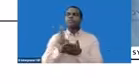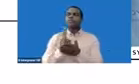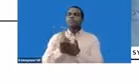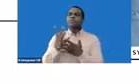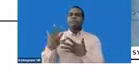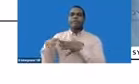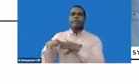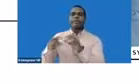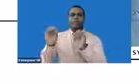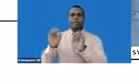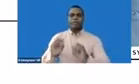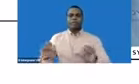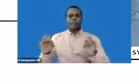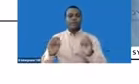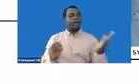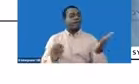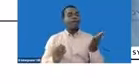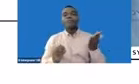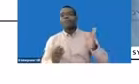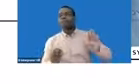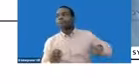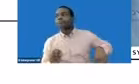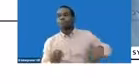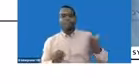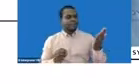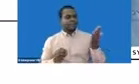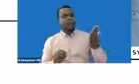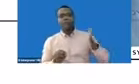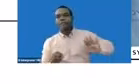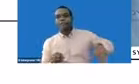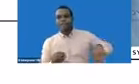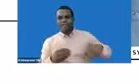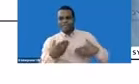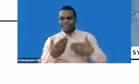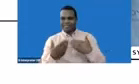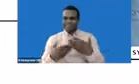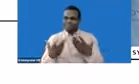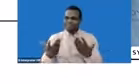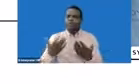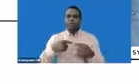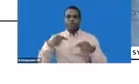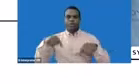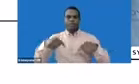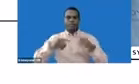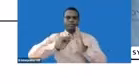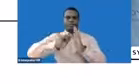about their knowledge and their preferences and actually their motivations when giving feedback.